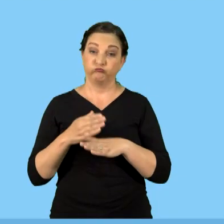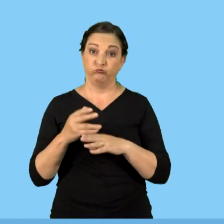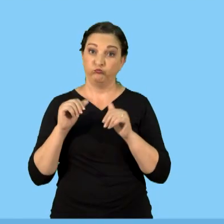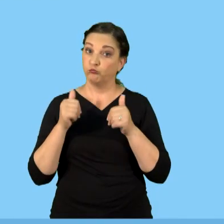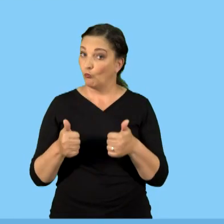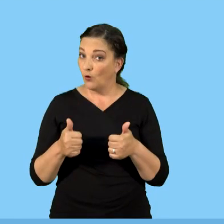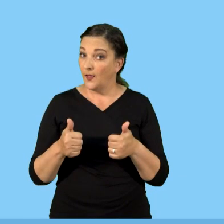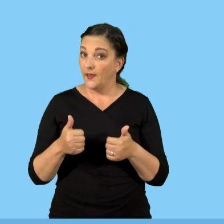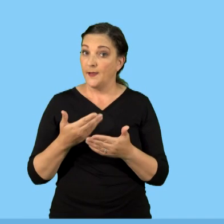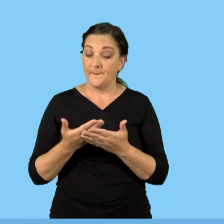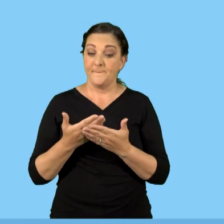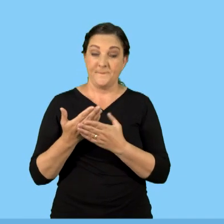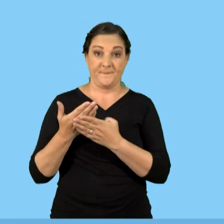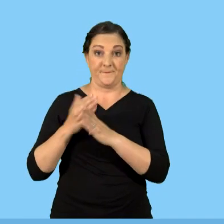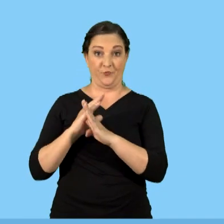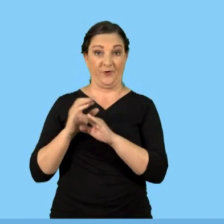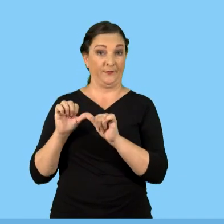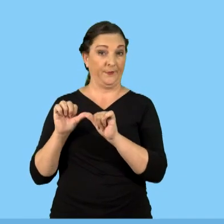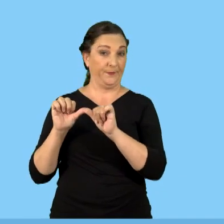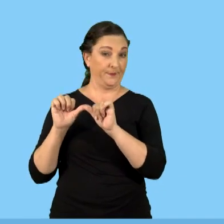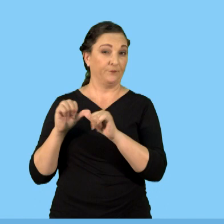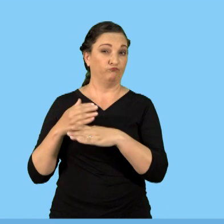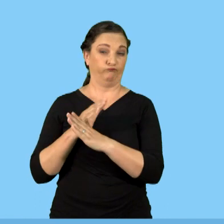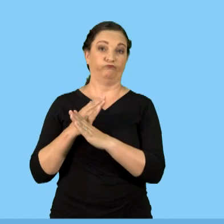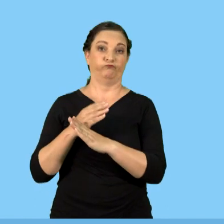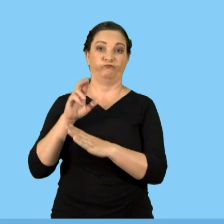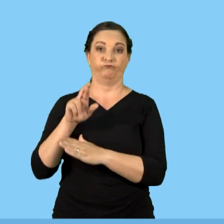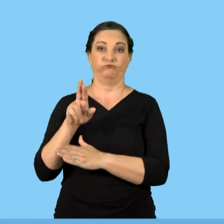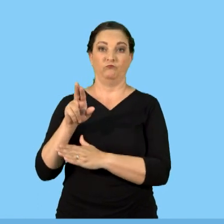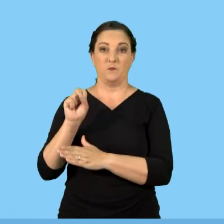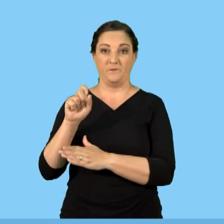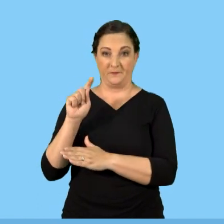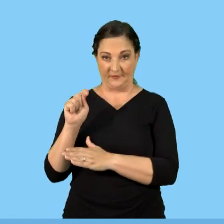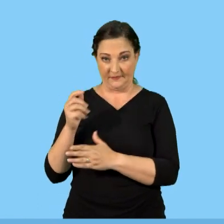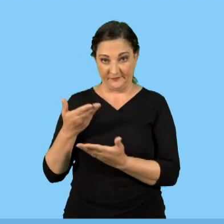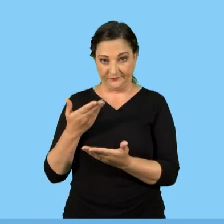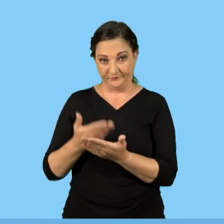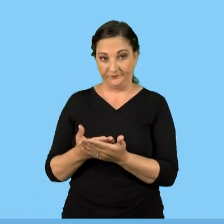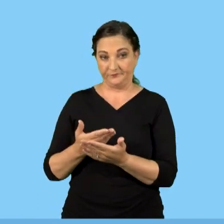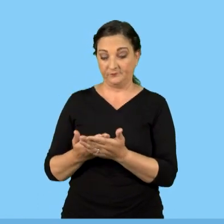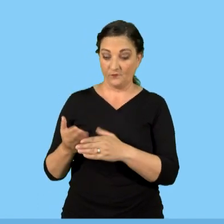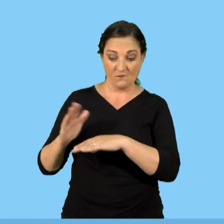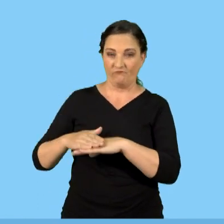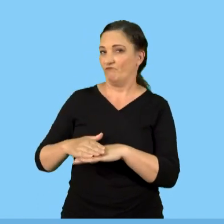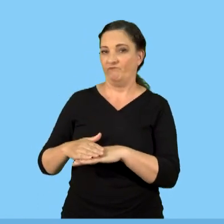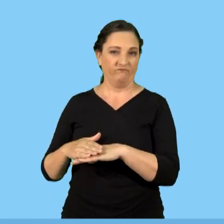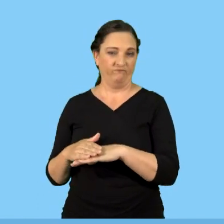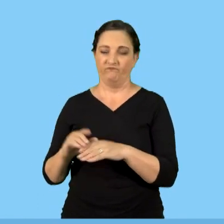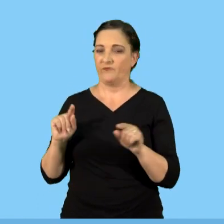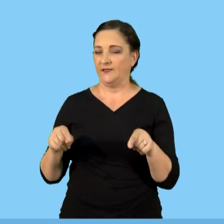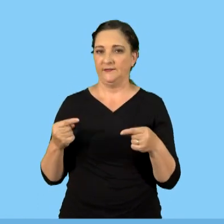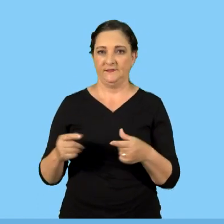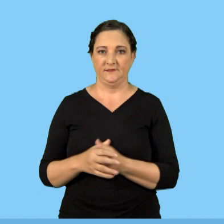very effective method or preventing method, and then we are using it to prevent rust from occurring on these